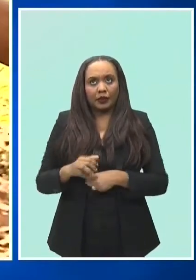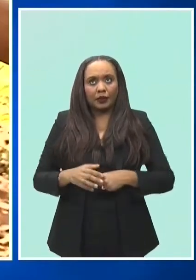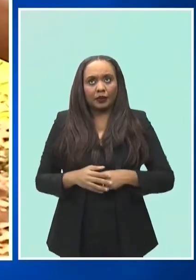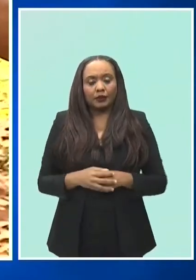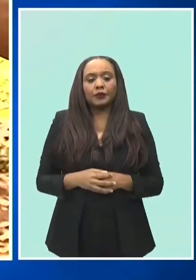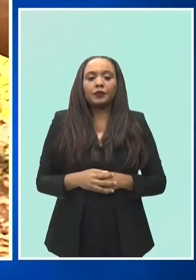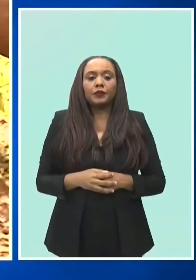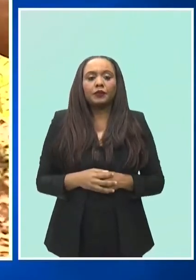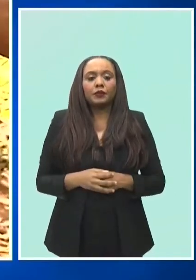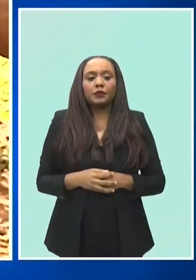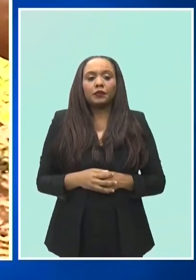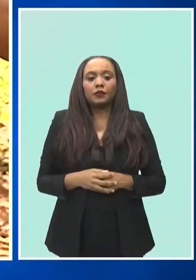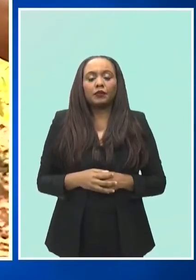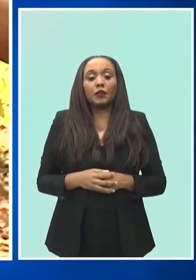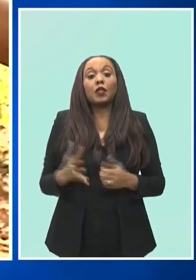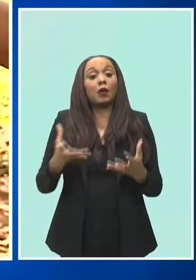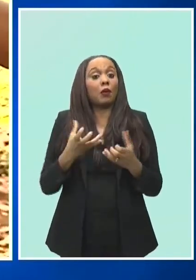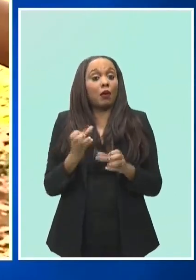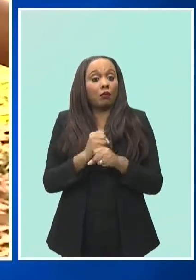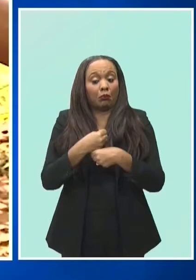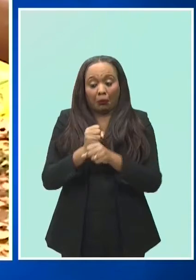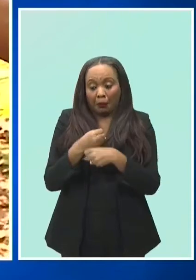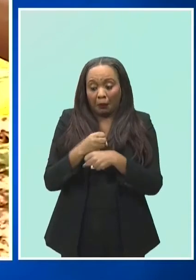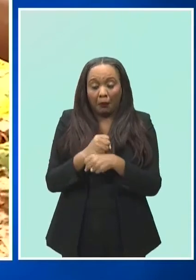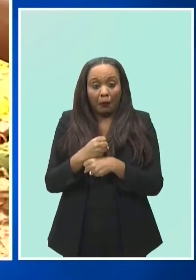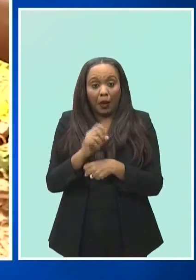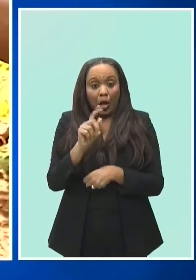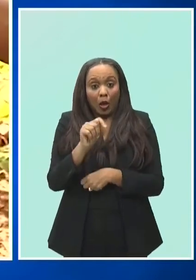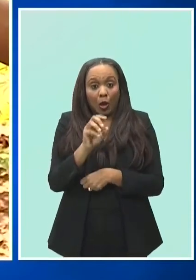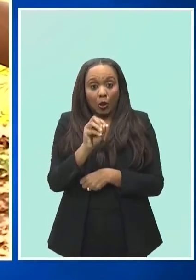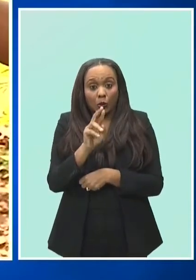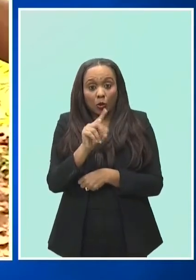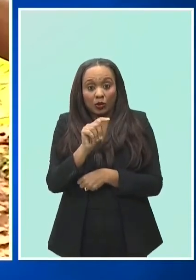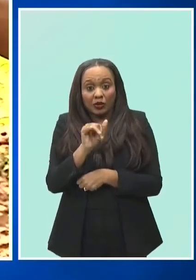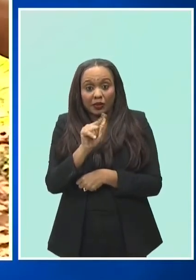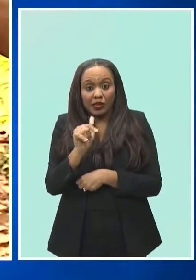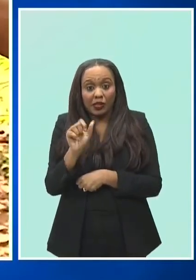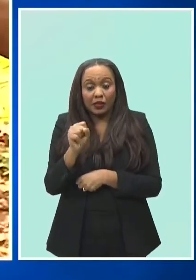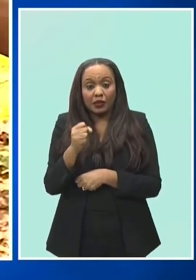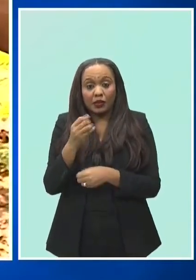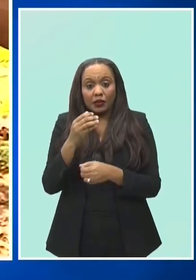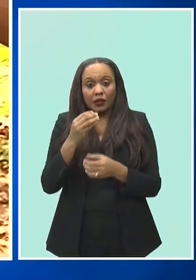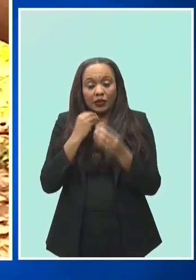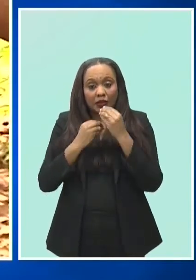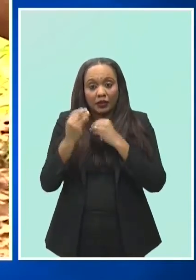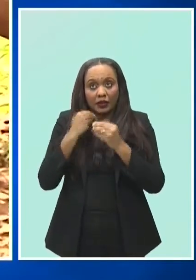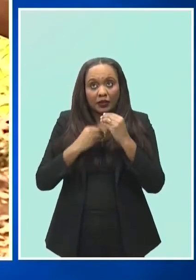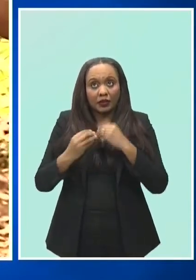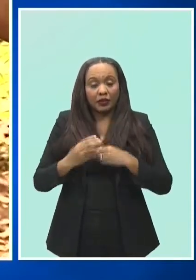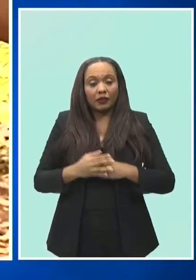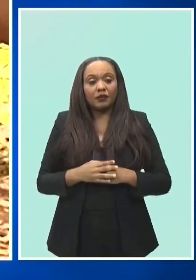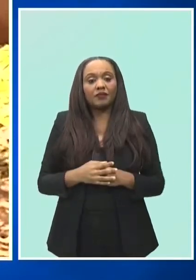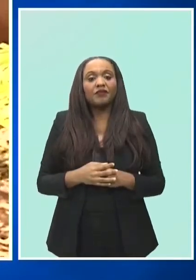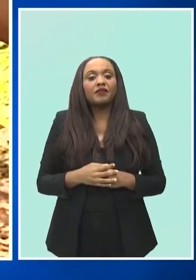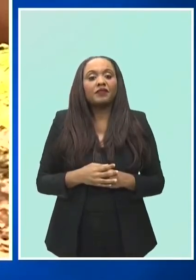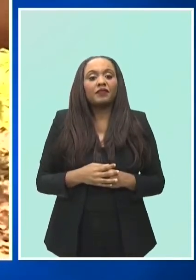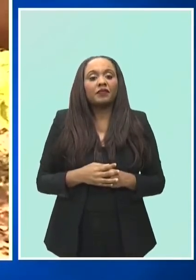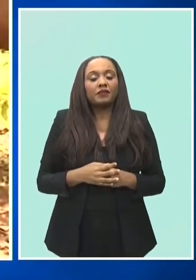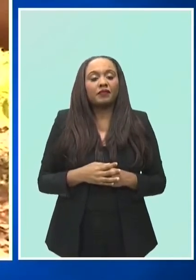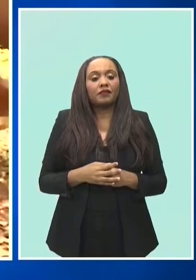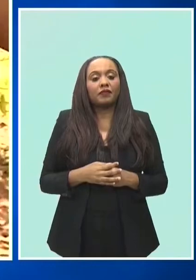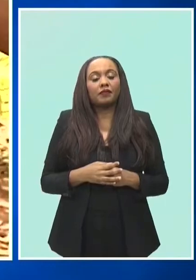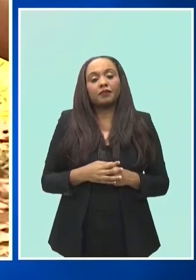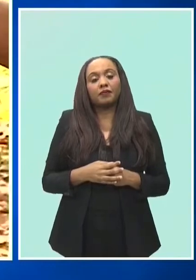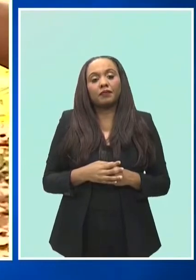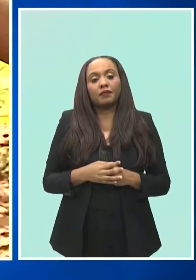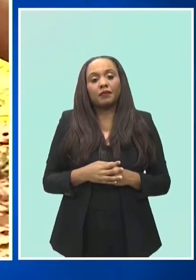from go sell tortillas because my nephew he make flour tortillas and